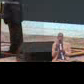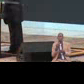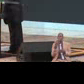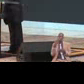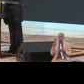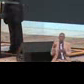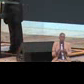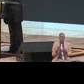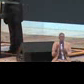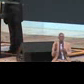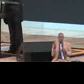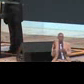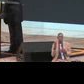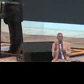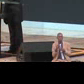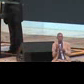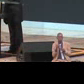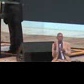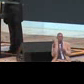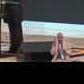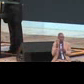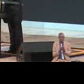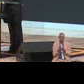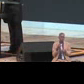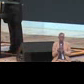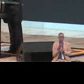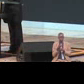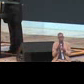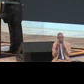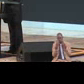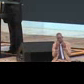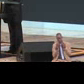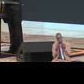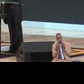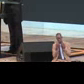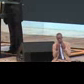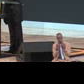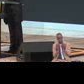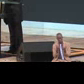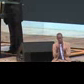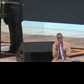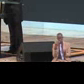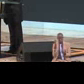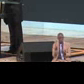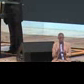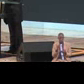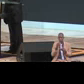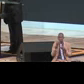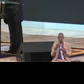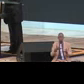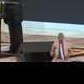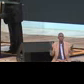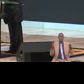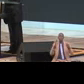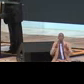bad news you heard and made you cry, bad news vanish away.